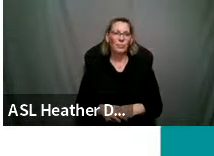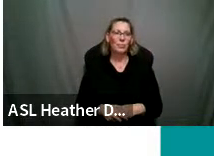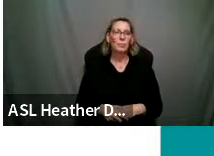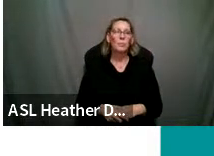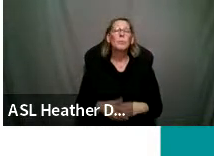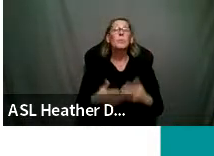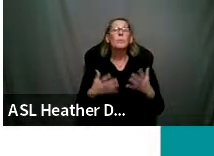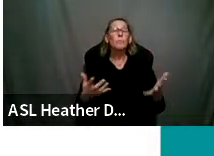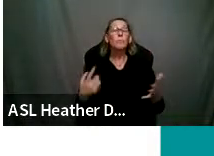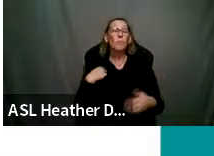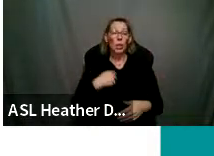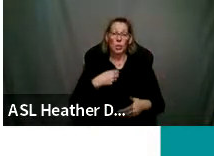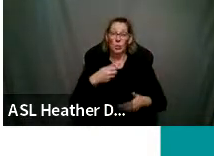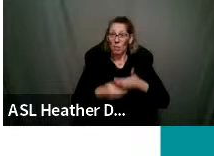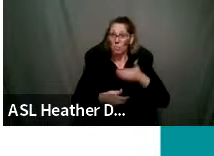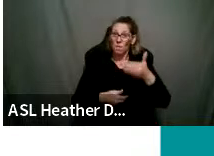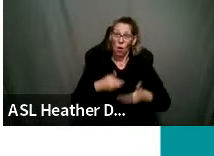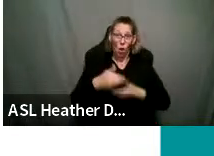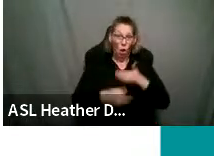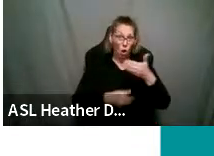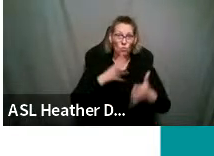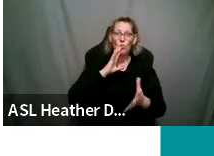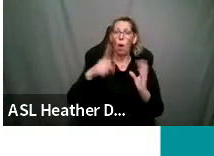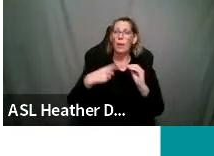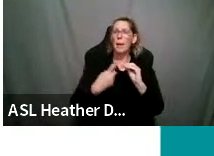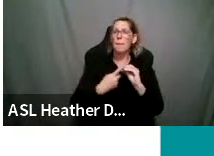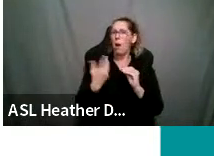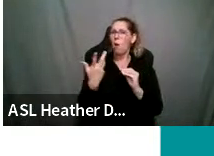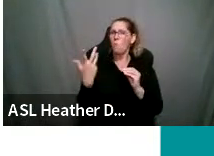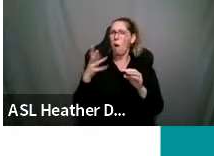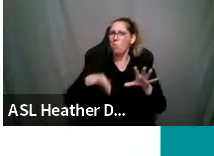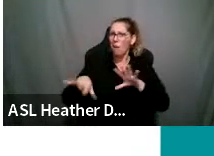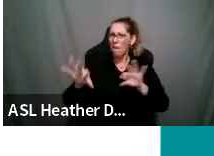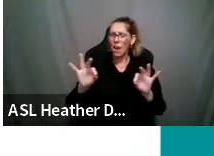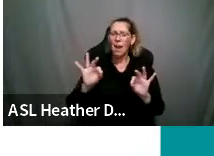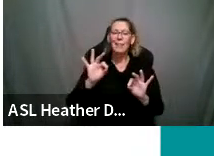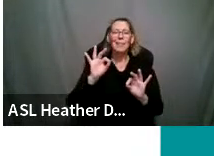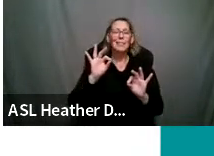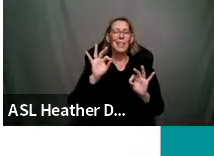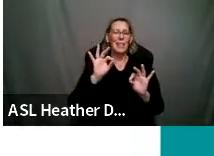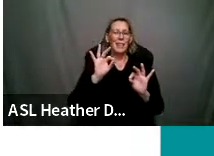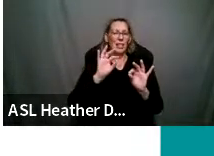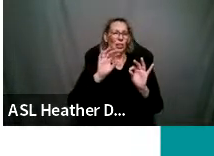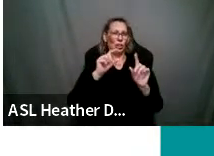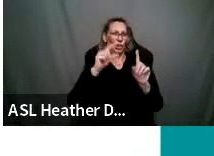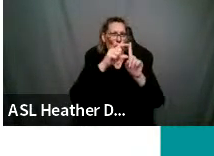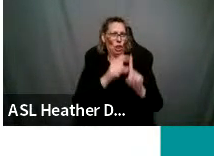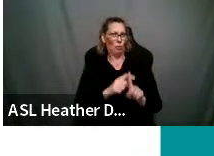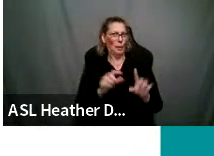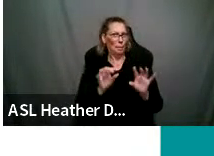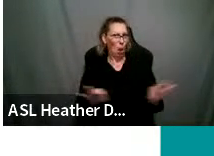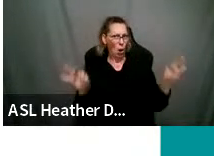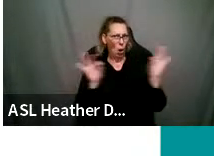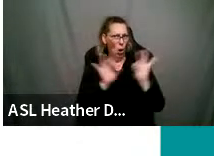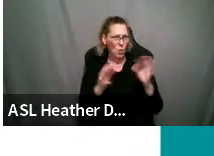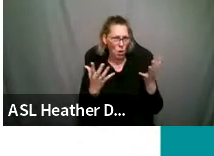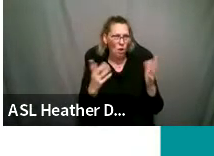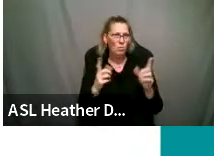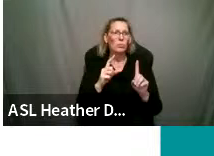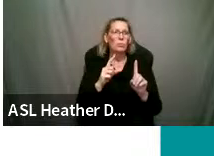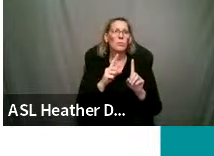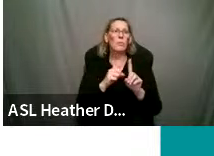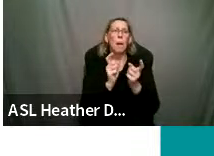So as we move forward and we talk about the findings, there's a number of terms that are important to understand. The modified locally